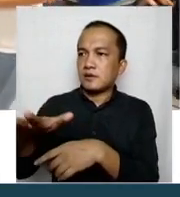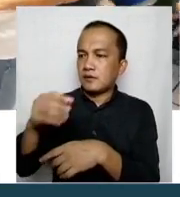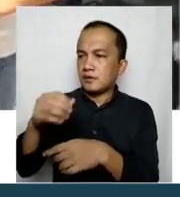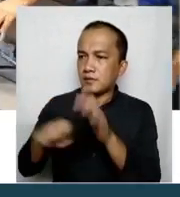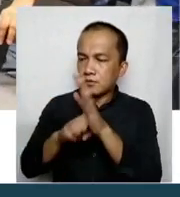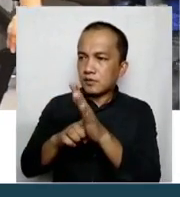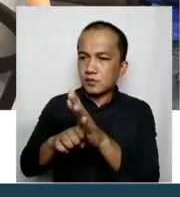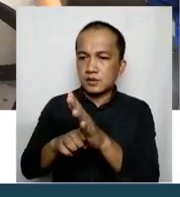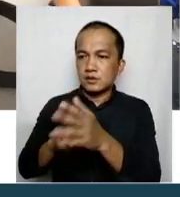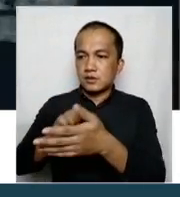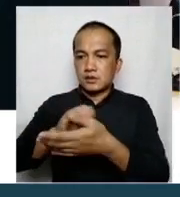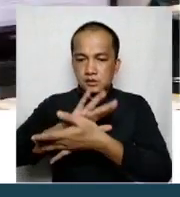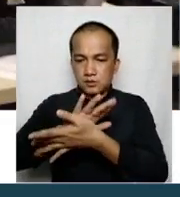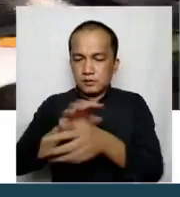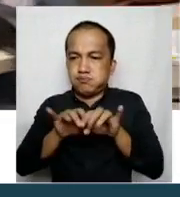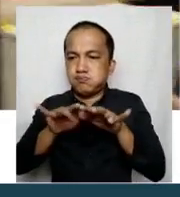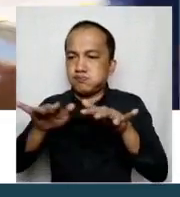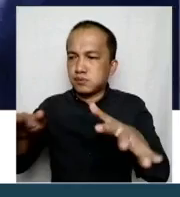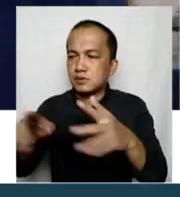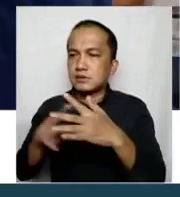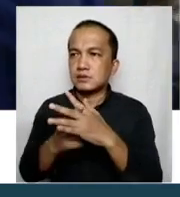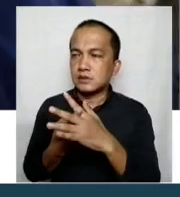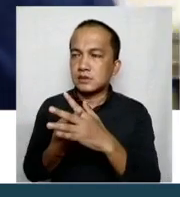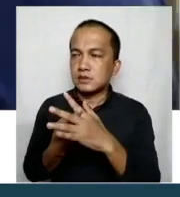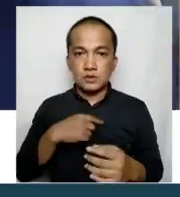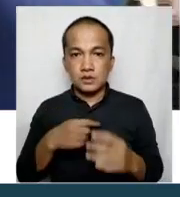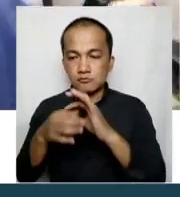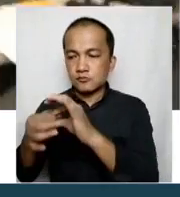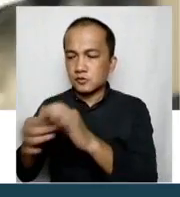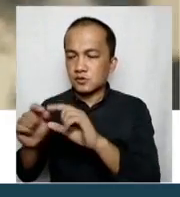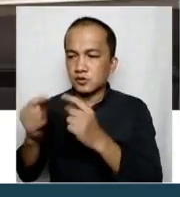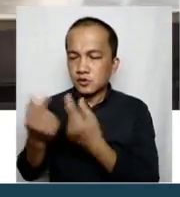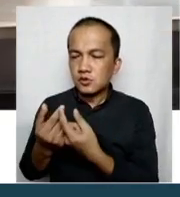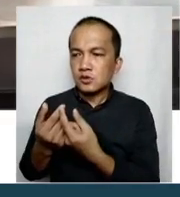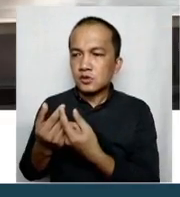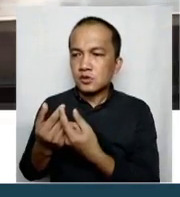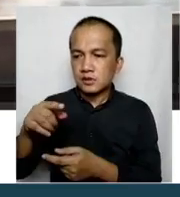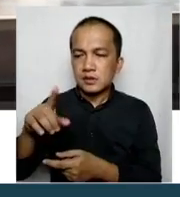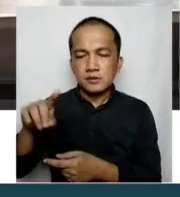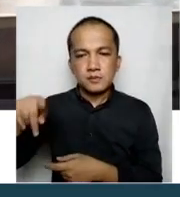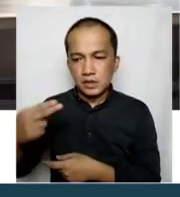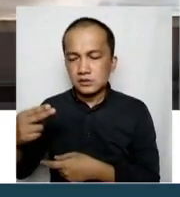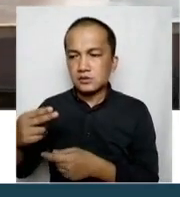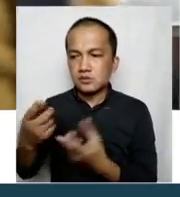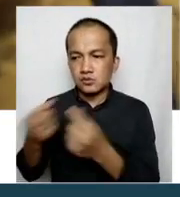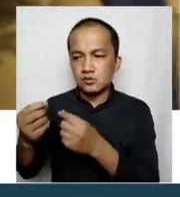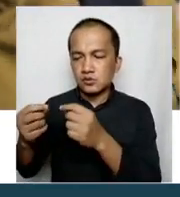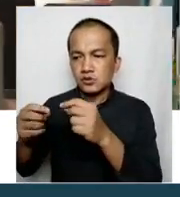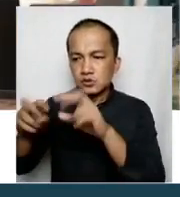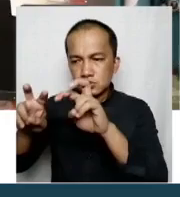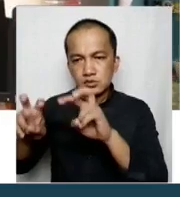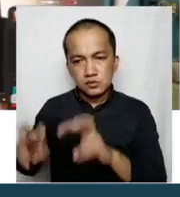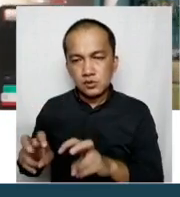pandemic started, we cooperated with this group Creative Aid PH to mm-hmm. do a quick survey mm-hmm. of who would